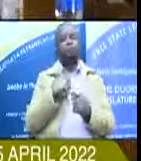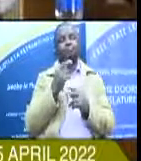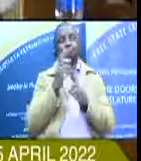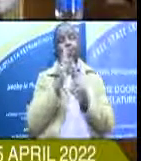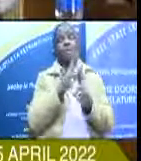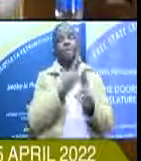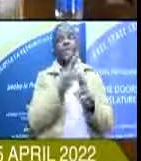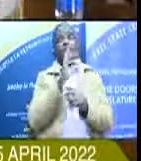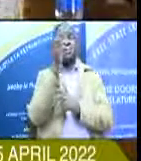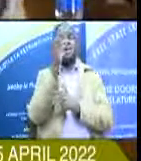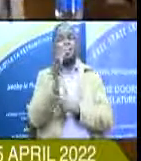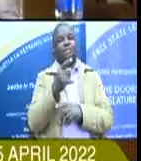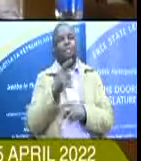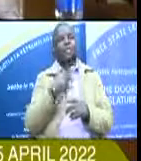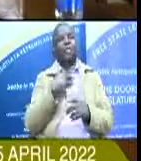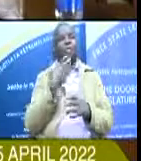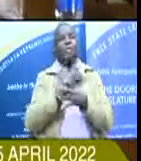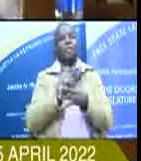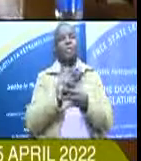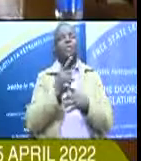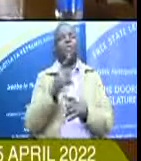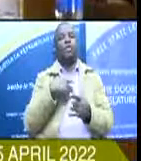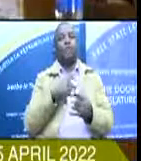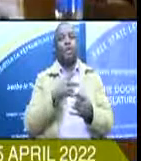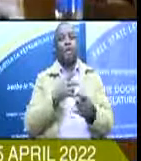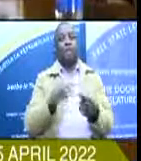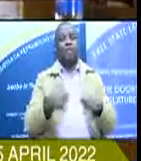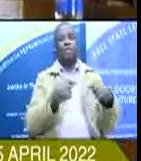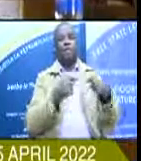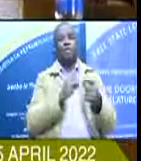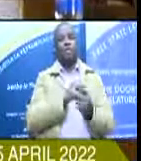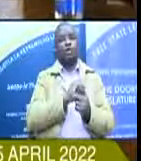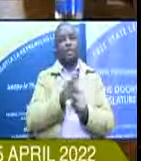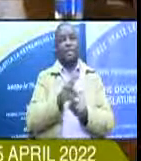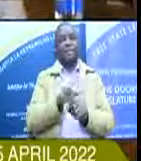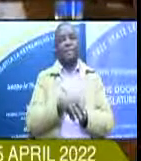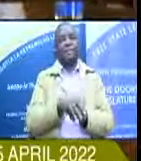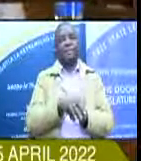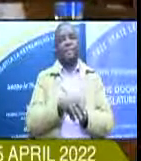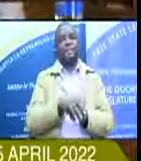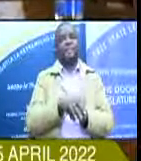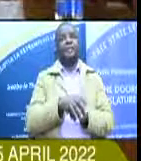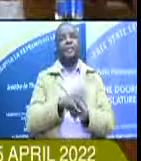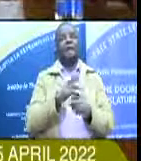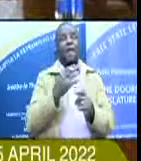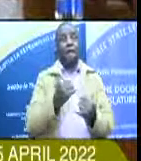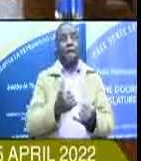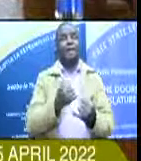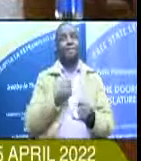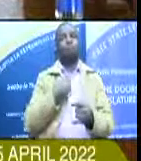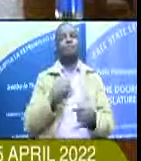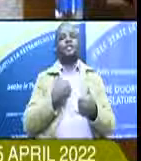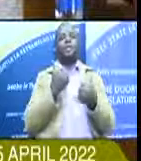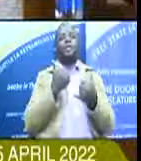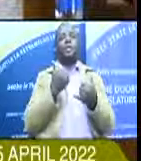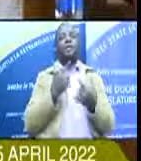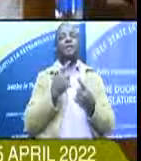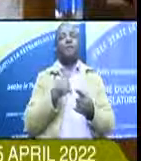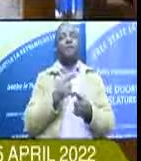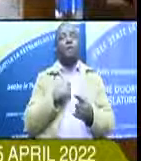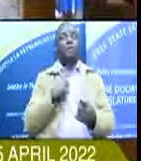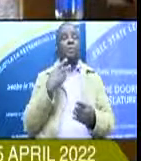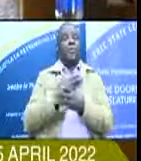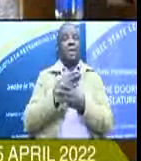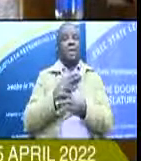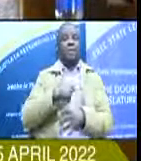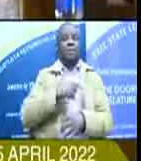its outstanding efforts in the response against the spread of COVID-19. We are now reaping the rewards of our relentless